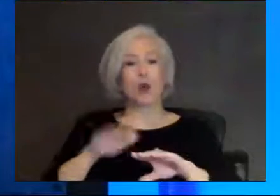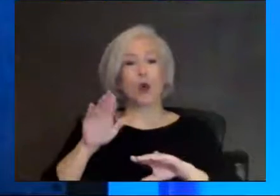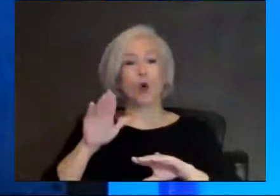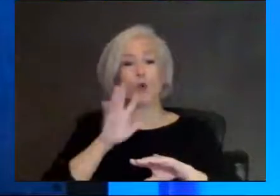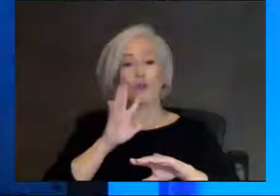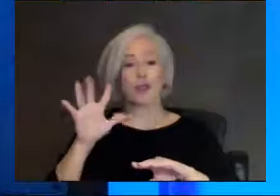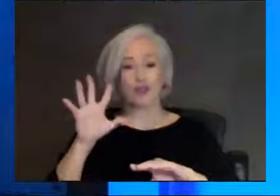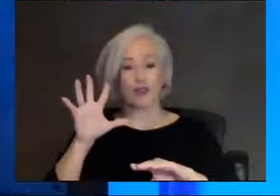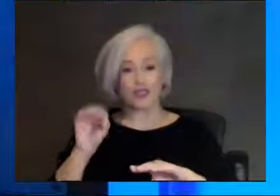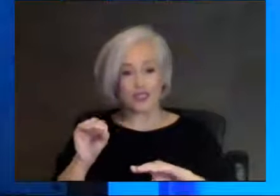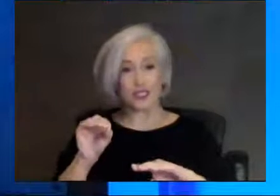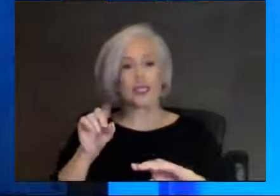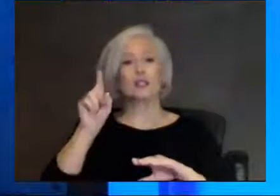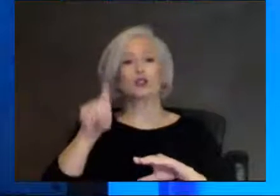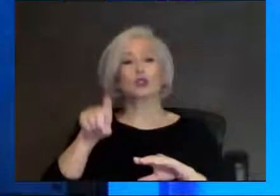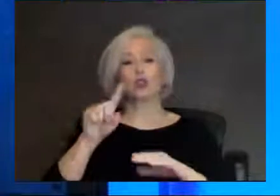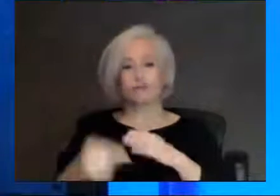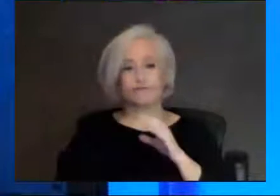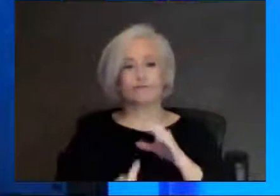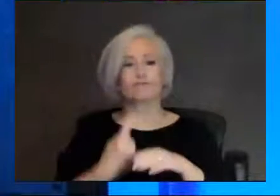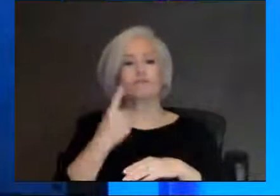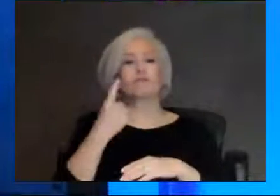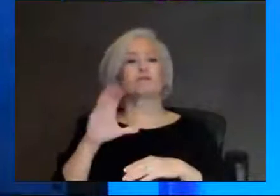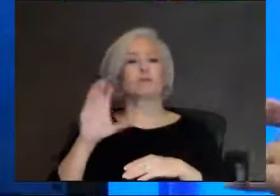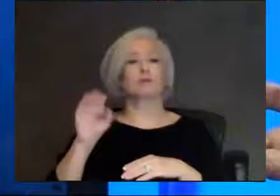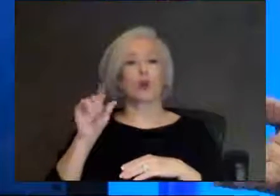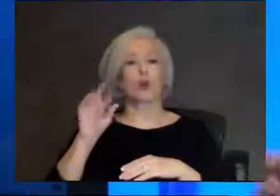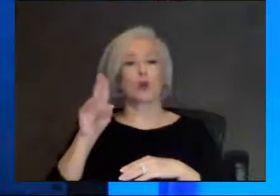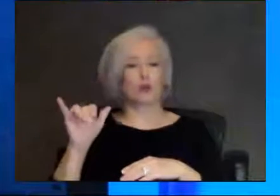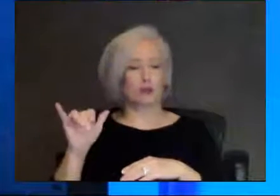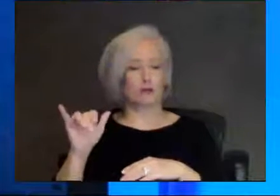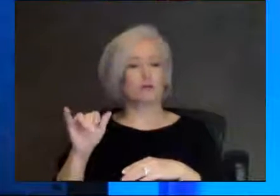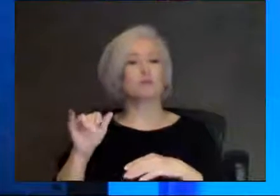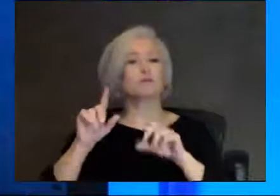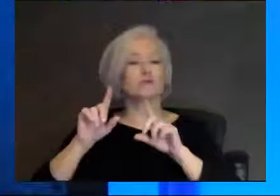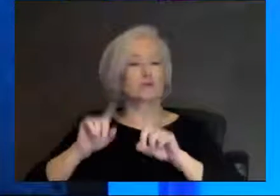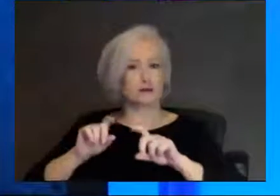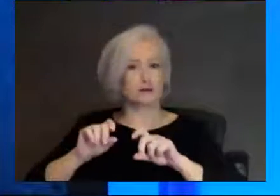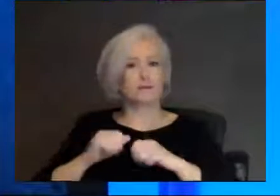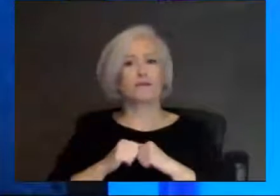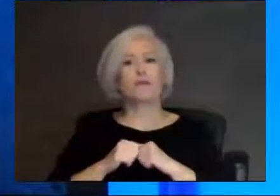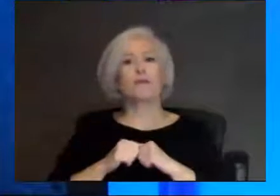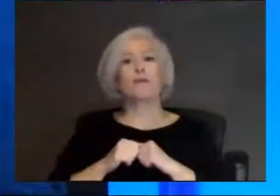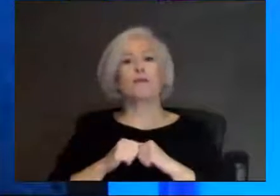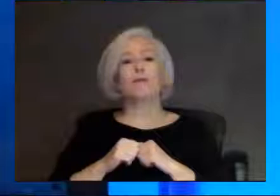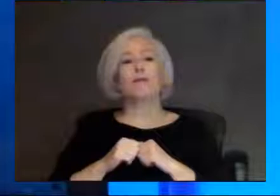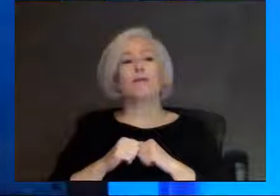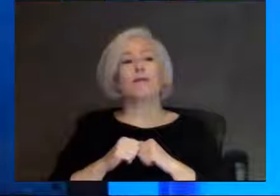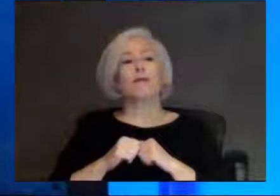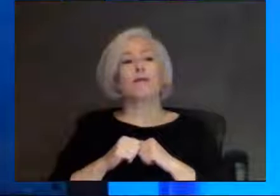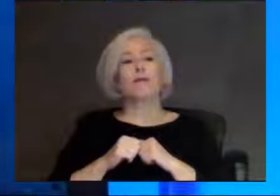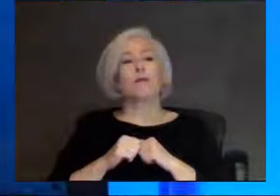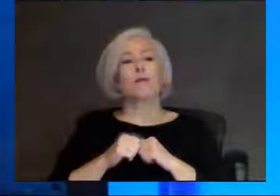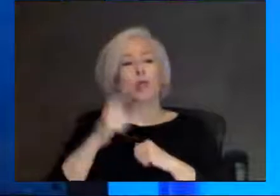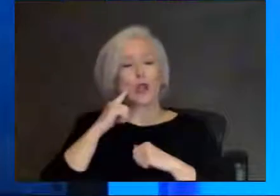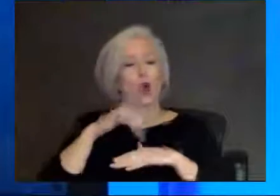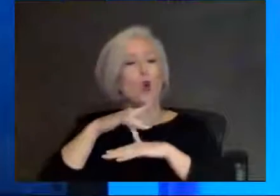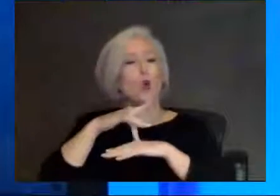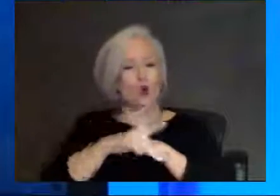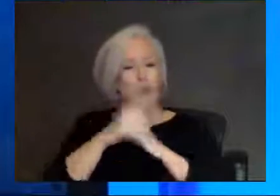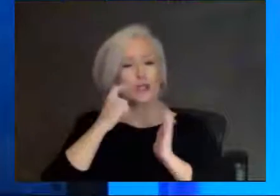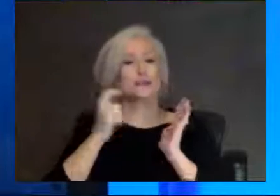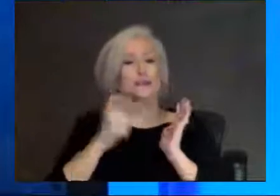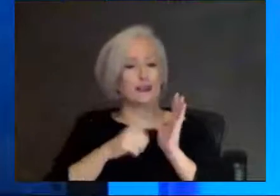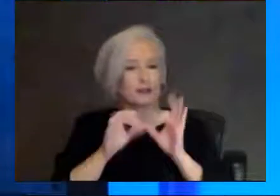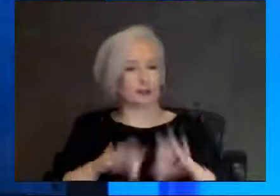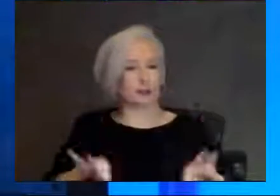prevention. As we all know that early detection is very important in colon cancer, and as we started seeing these